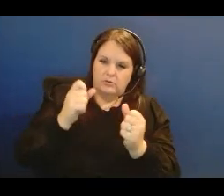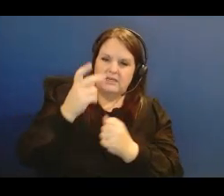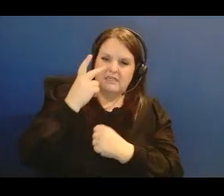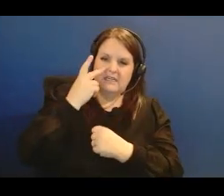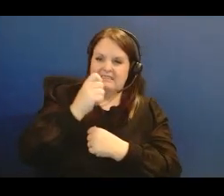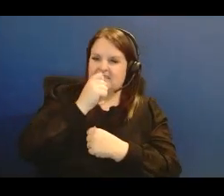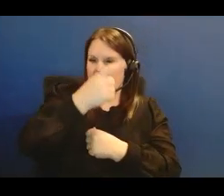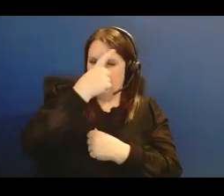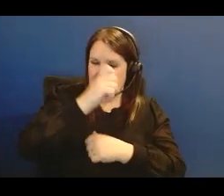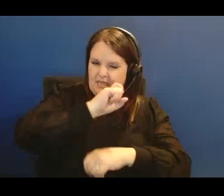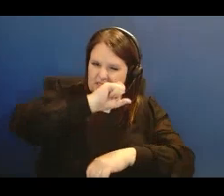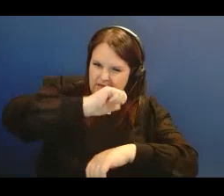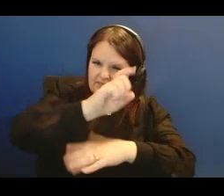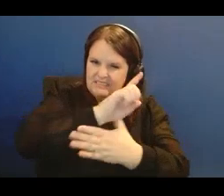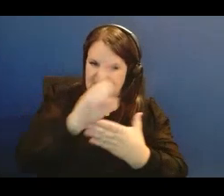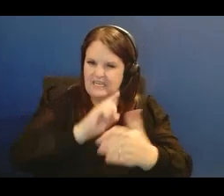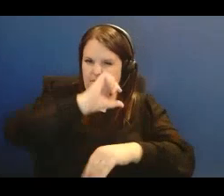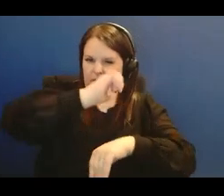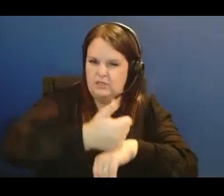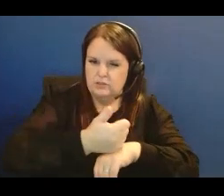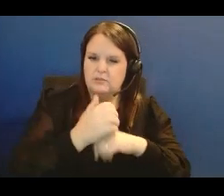and implementation.